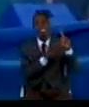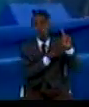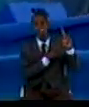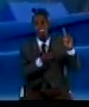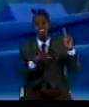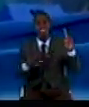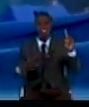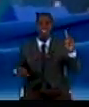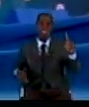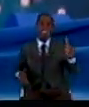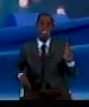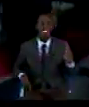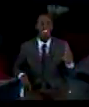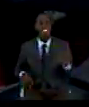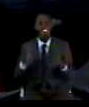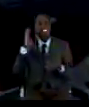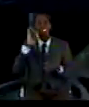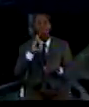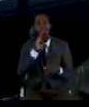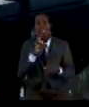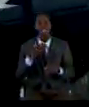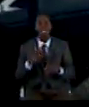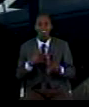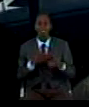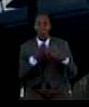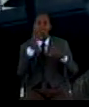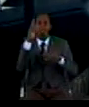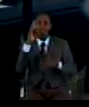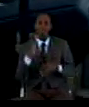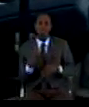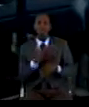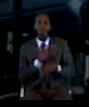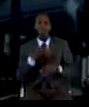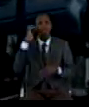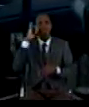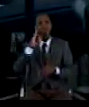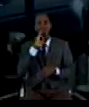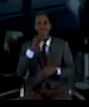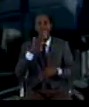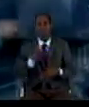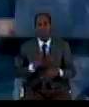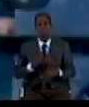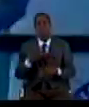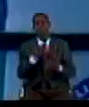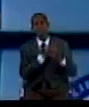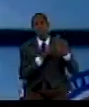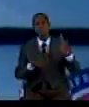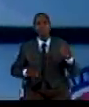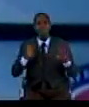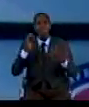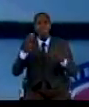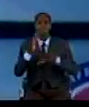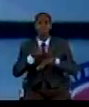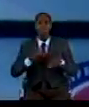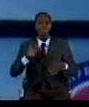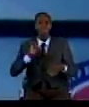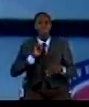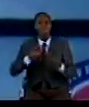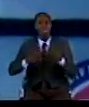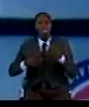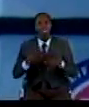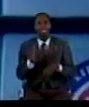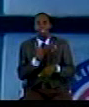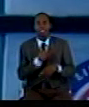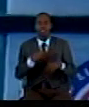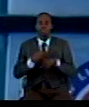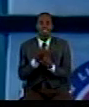Yes, my Lord, he is my God and he is my Lord. He has called me his friend and